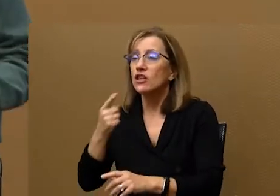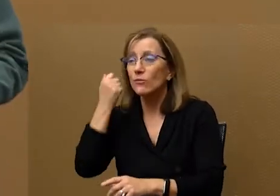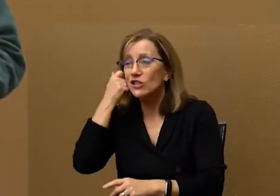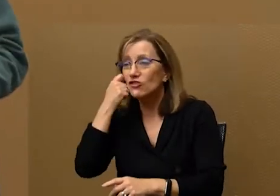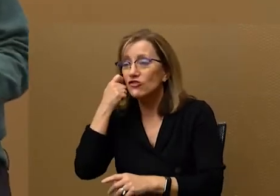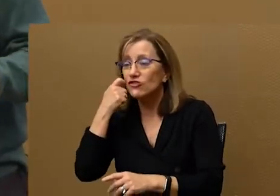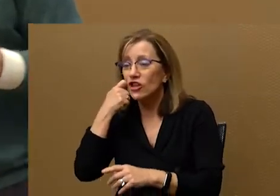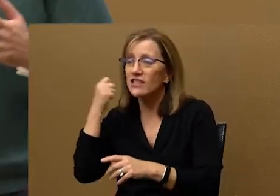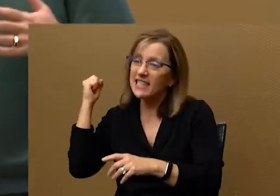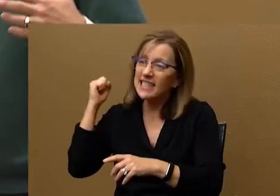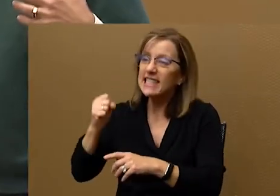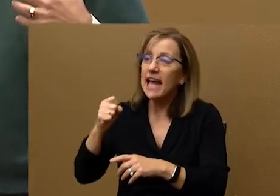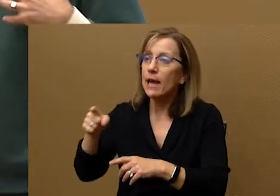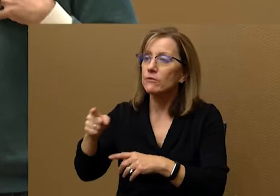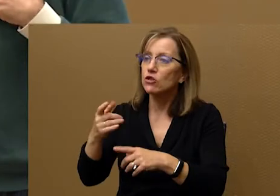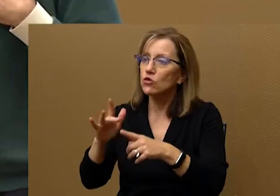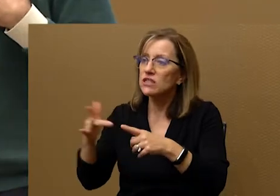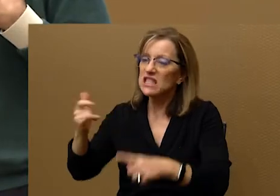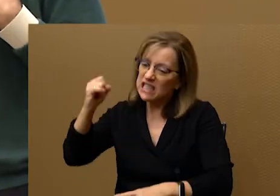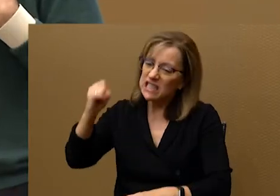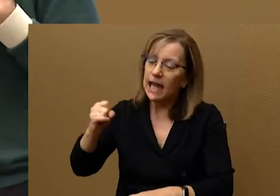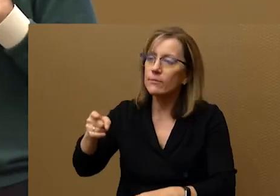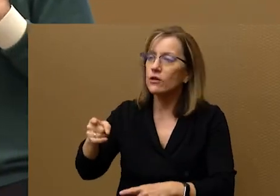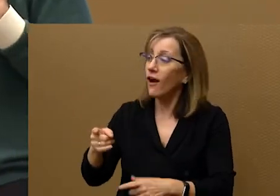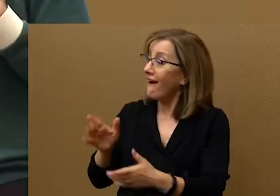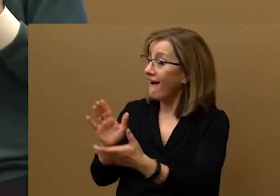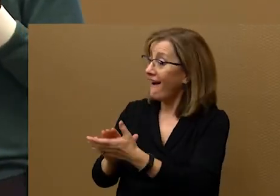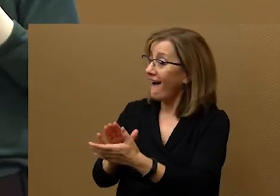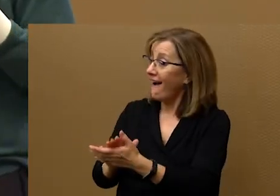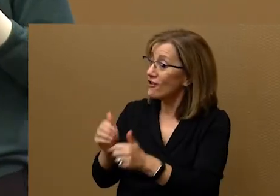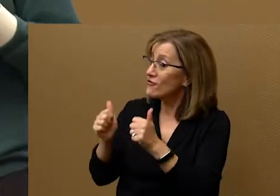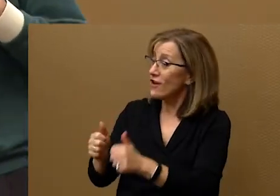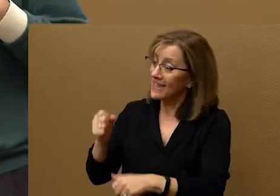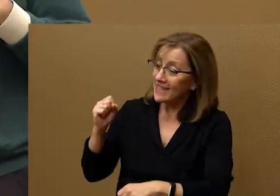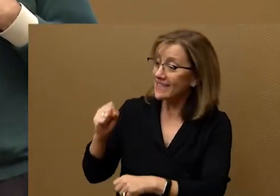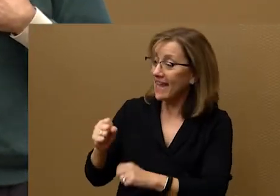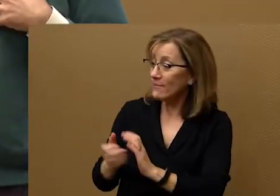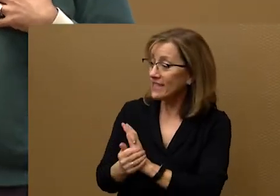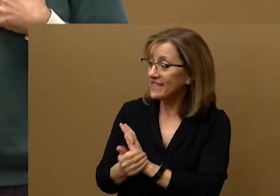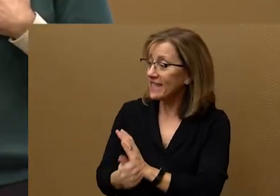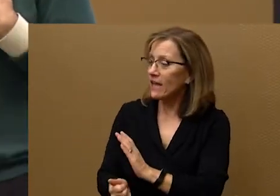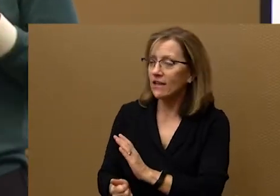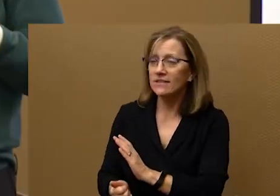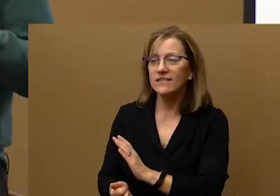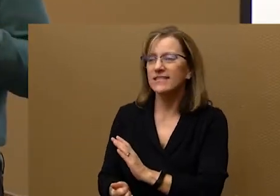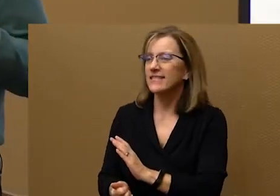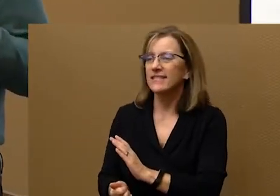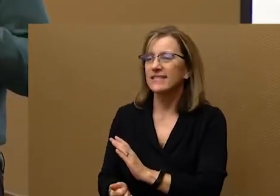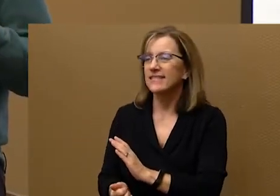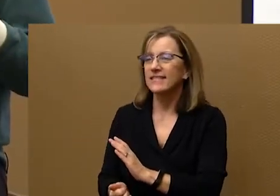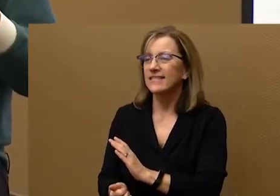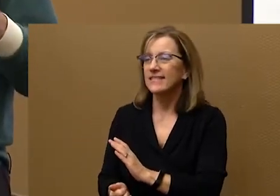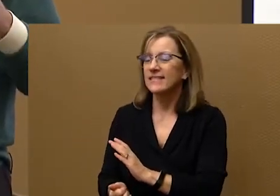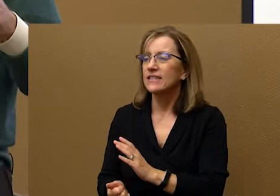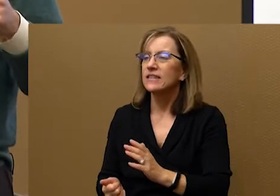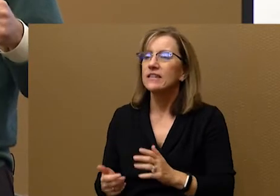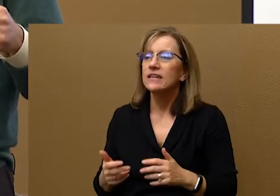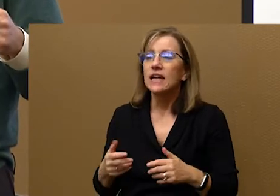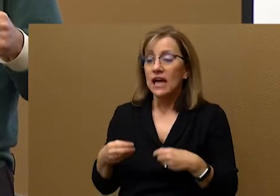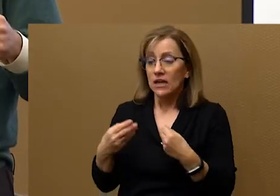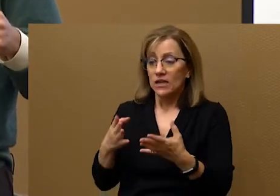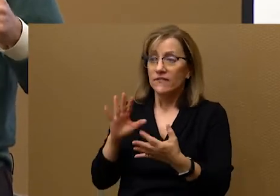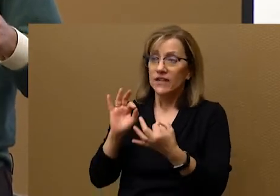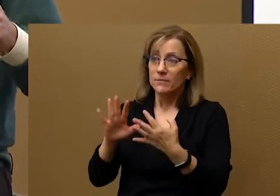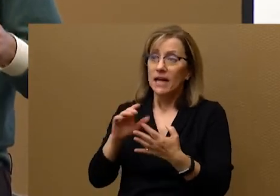something like that. I mean, you know, so I would want to say, I would want to give feedback that wasn't just a